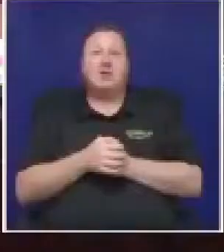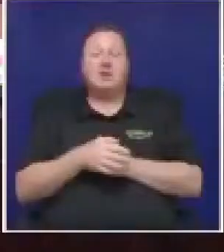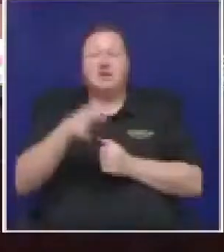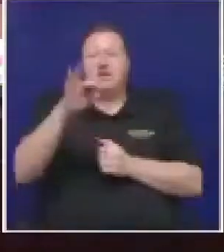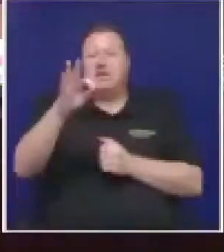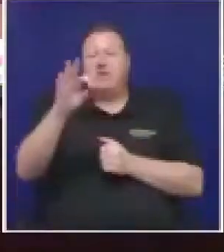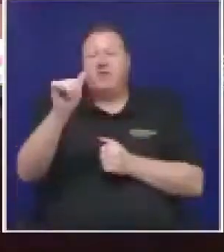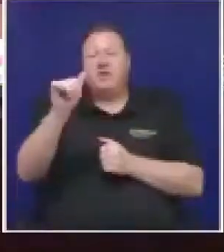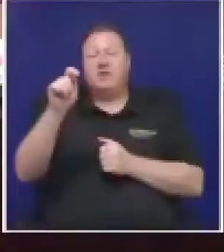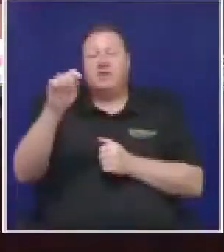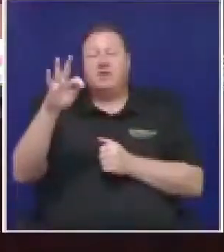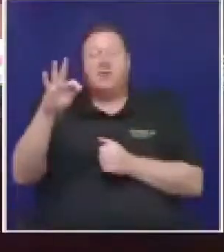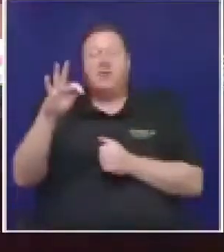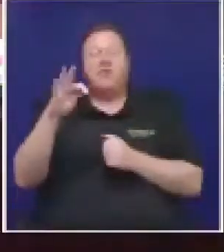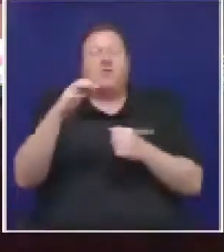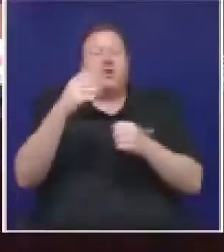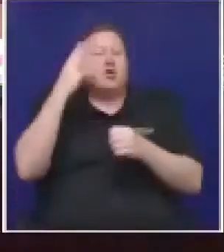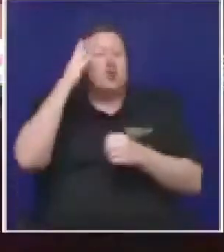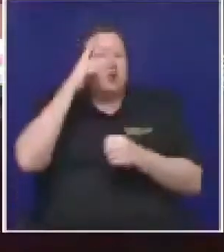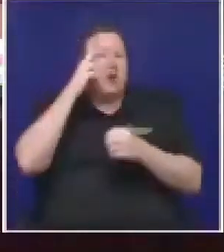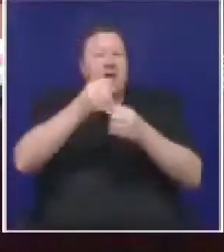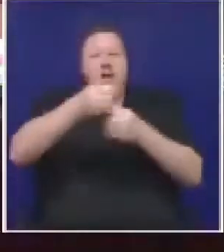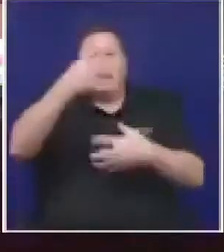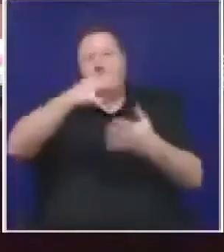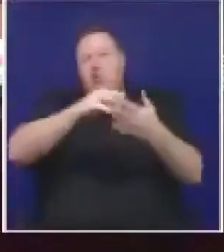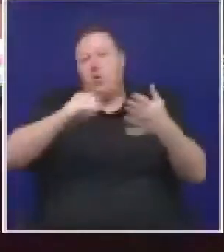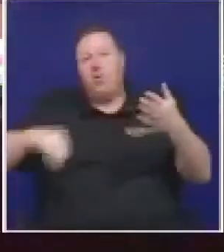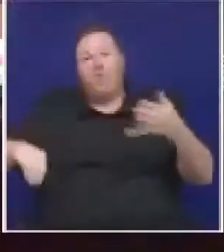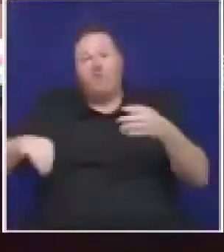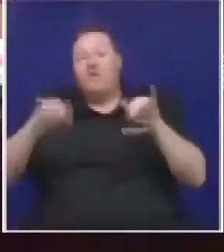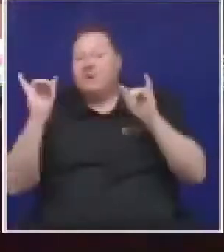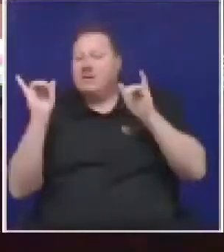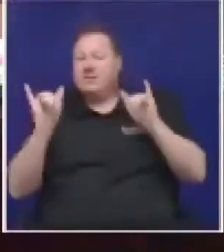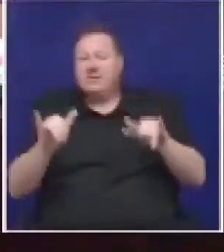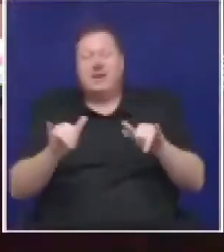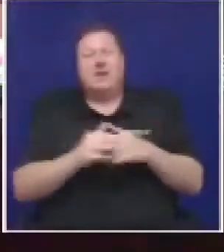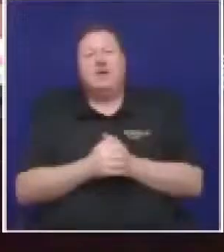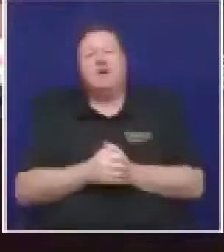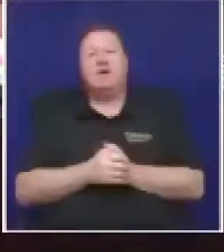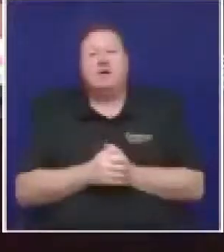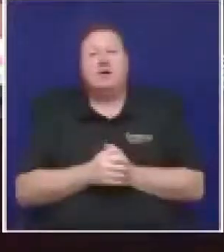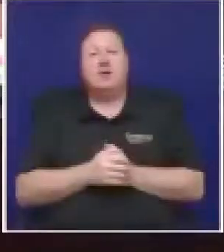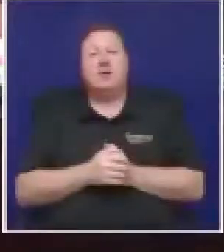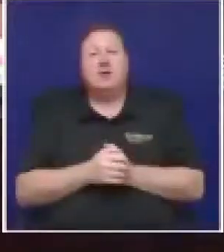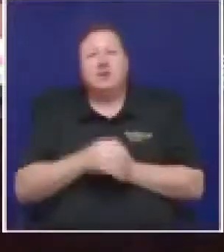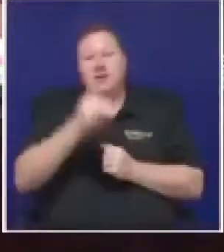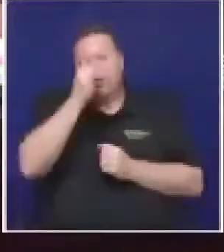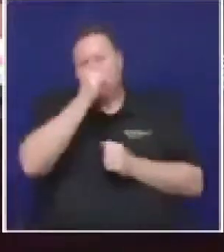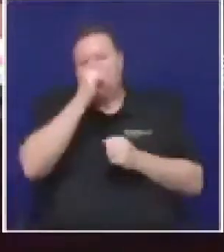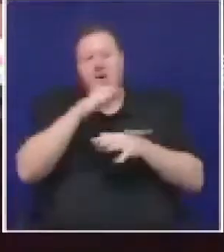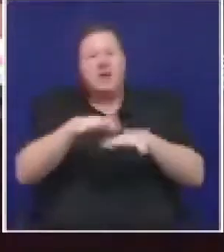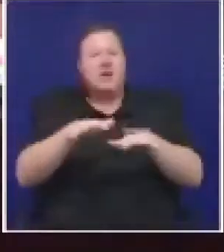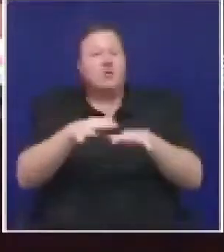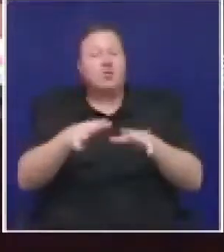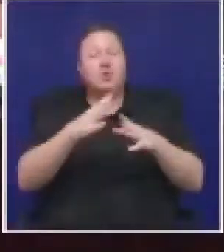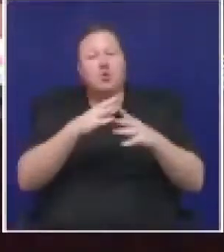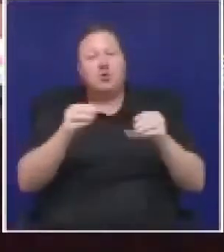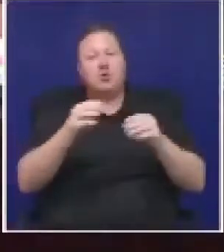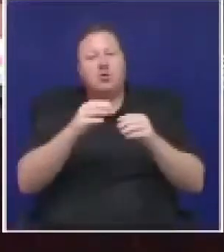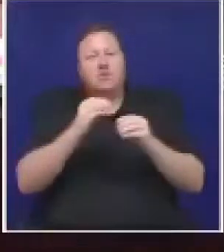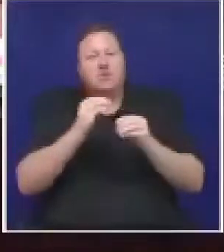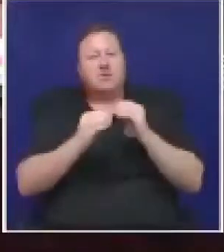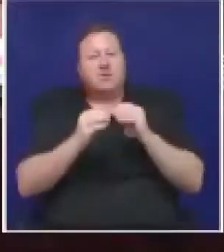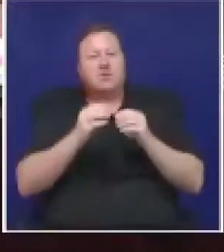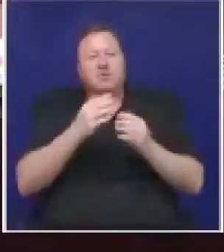list. Government will continue with coordinated efforts to dismantle criminal networks and curb